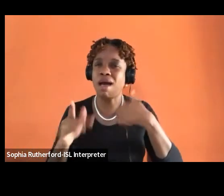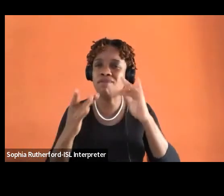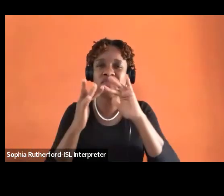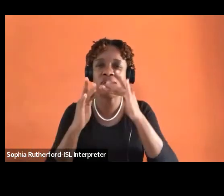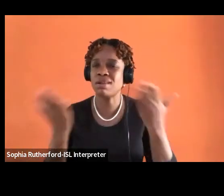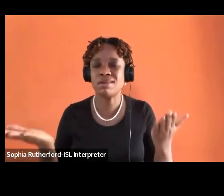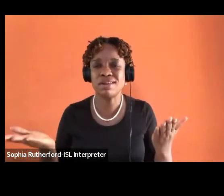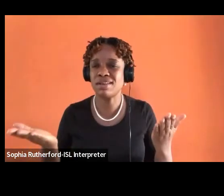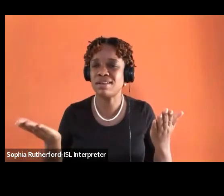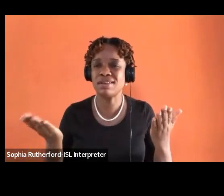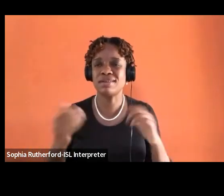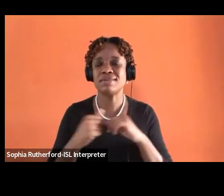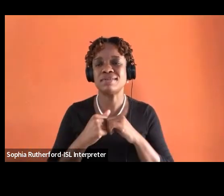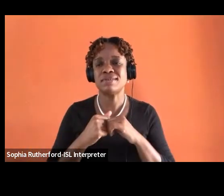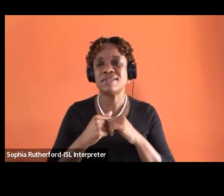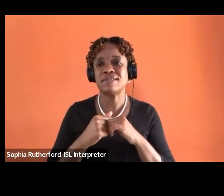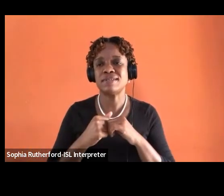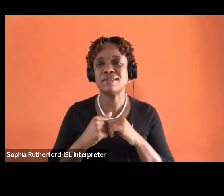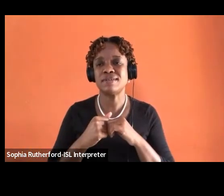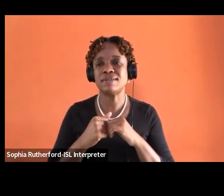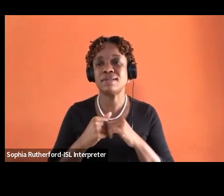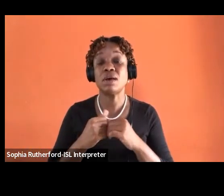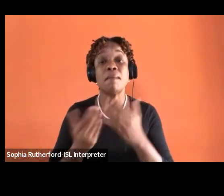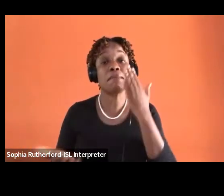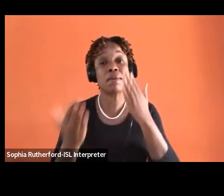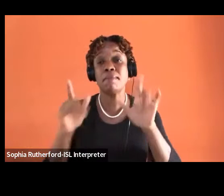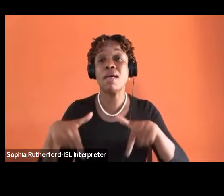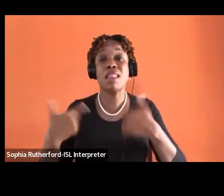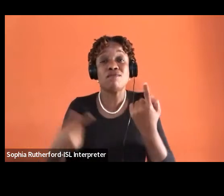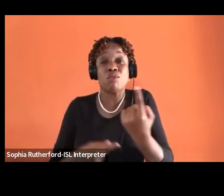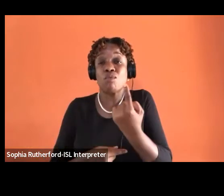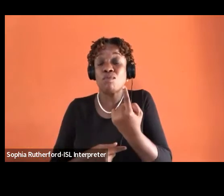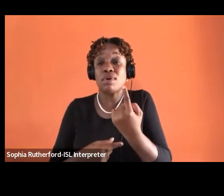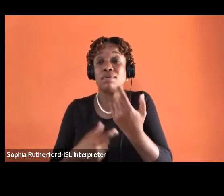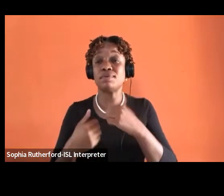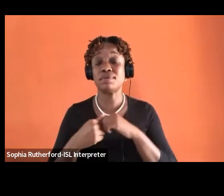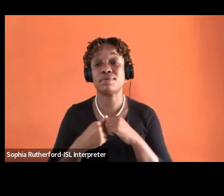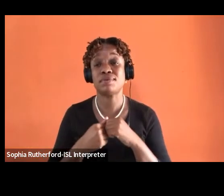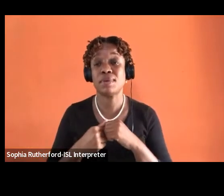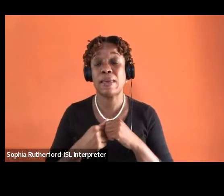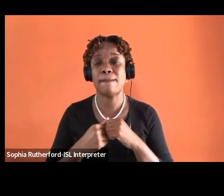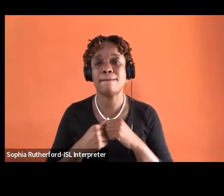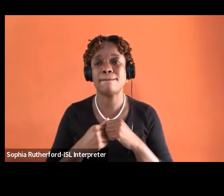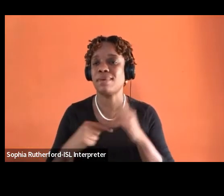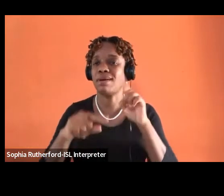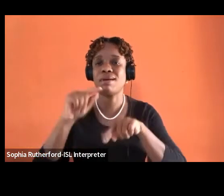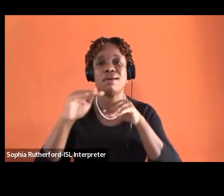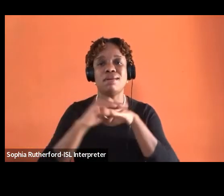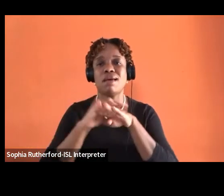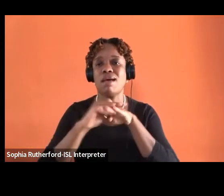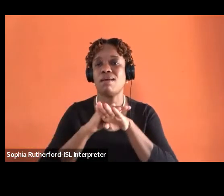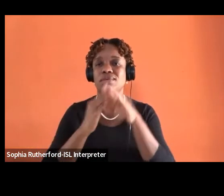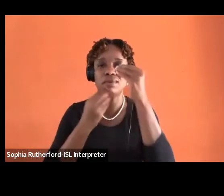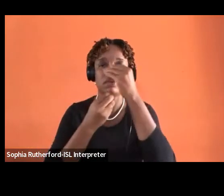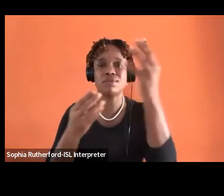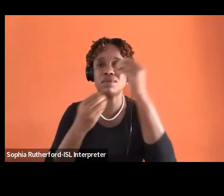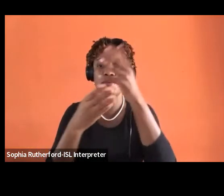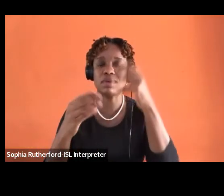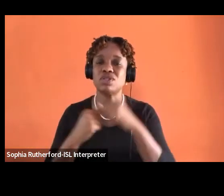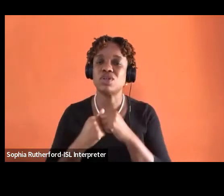and may live alone are not able to access such. So we still have